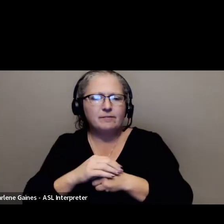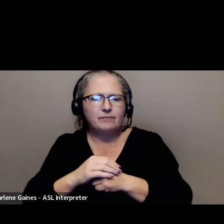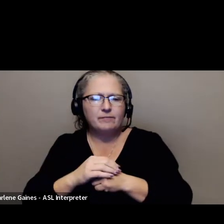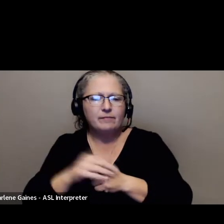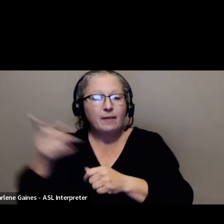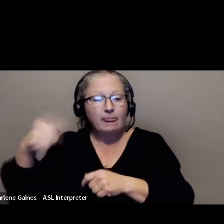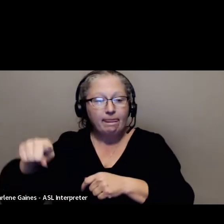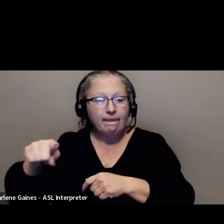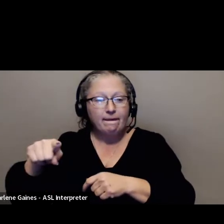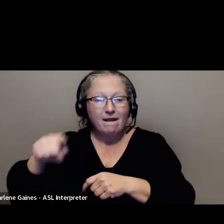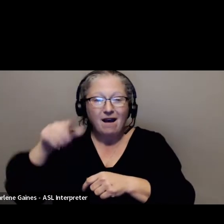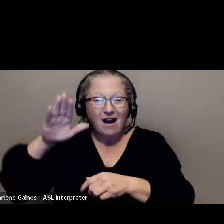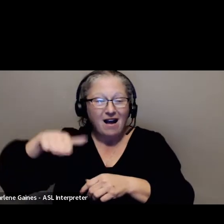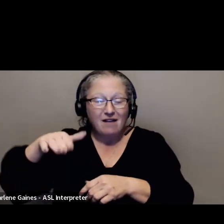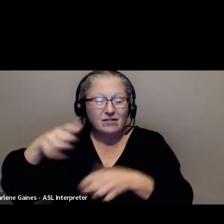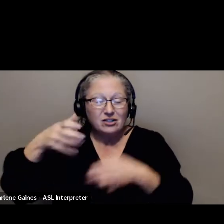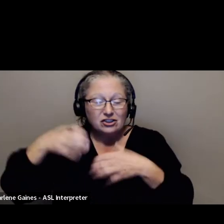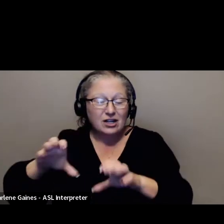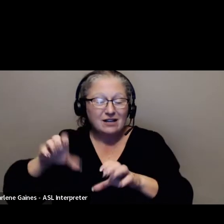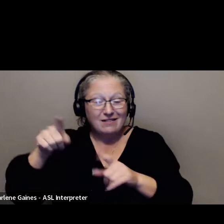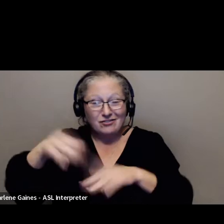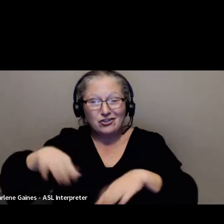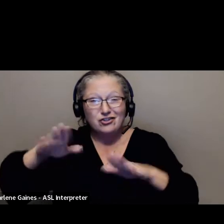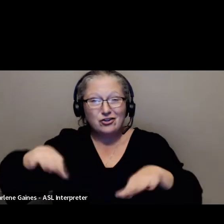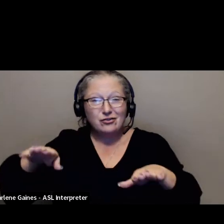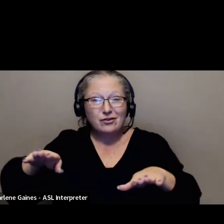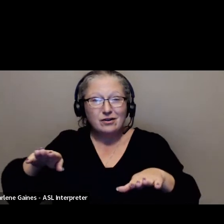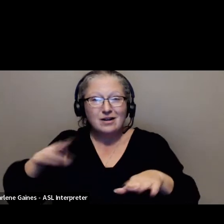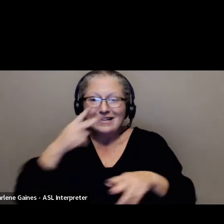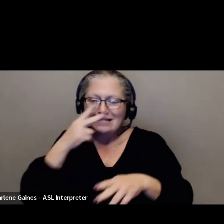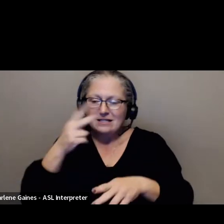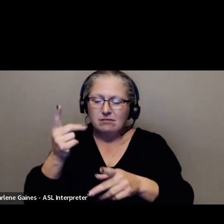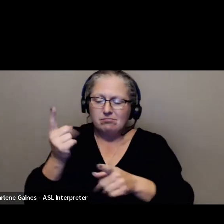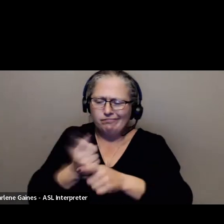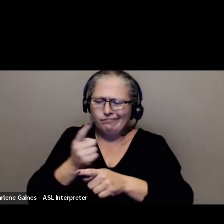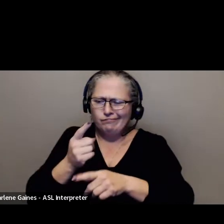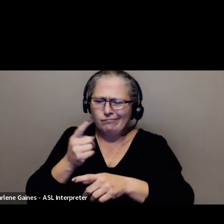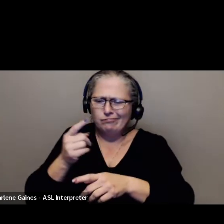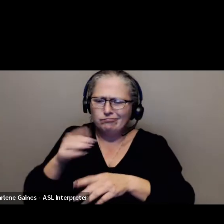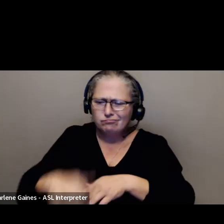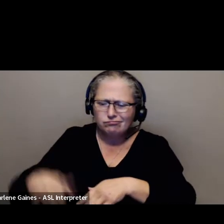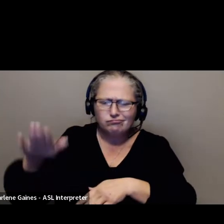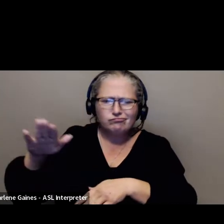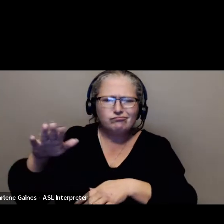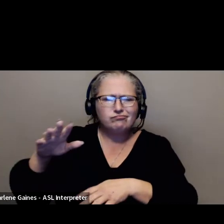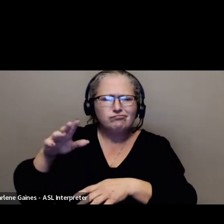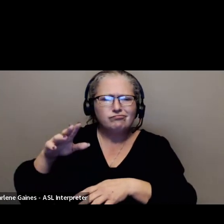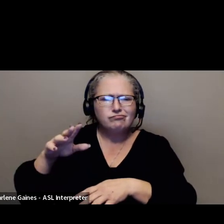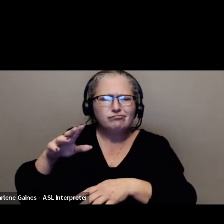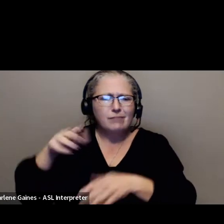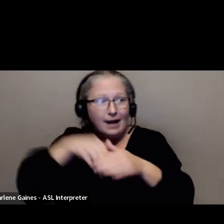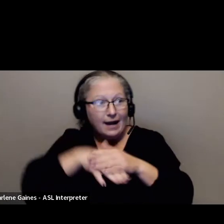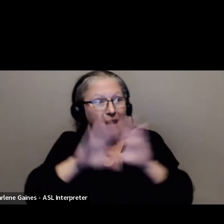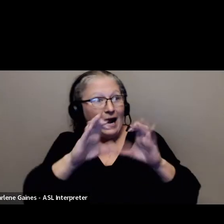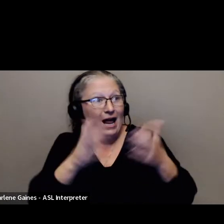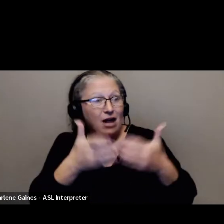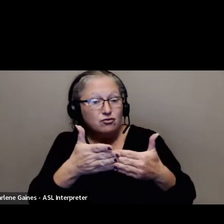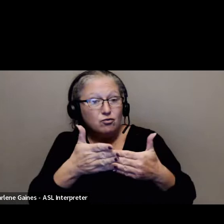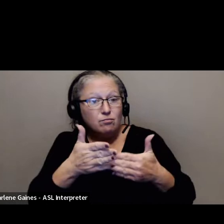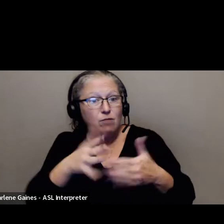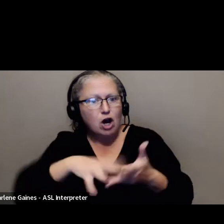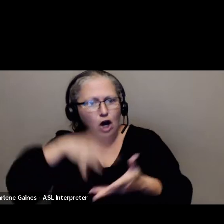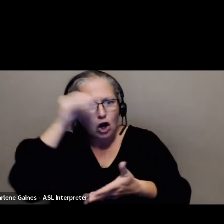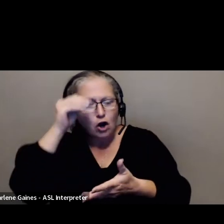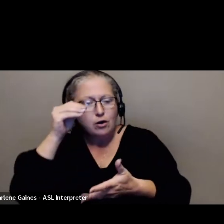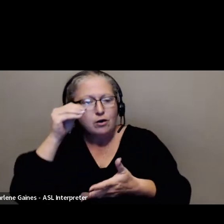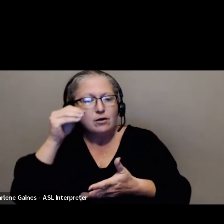They haven't even gotten the chance, these children, to see a proper childhood, let alone go into a classroom and actually learn and